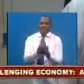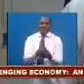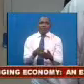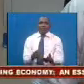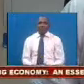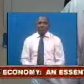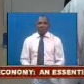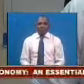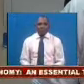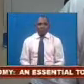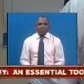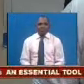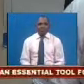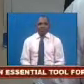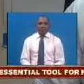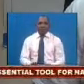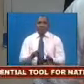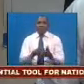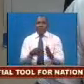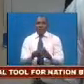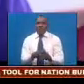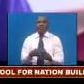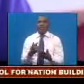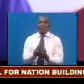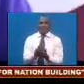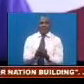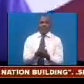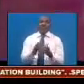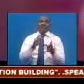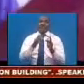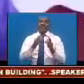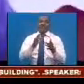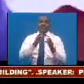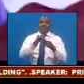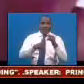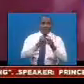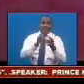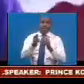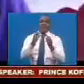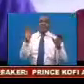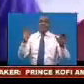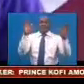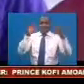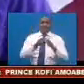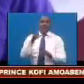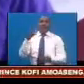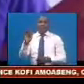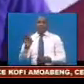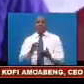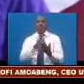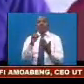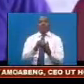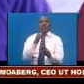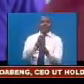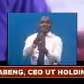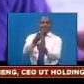rice cooker for you to have your meals when you reach home. International Internet Day is celebrated on the 29th of October